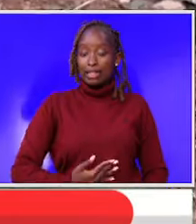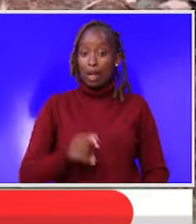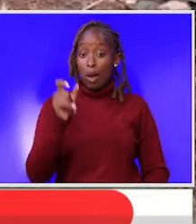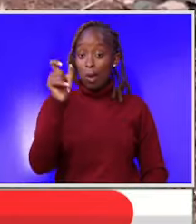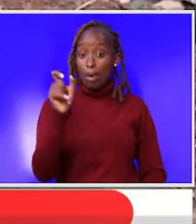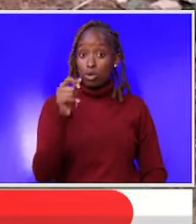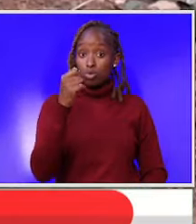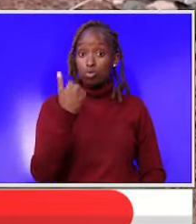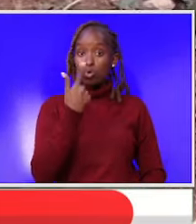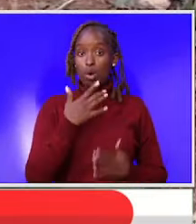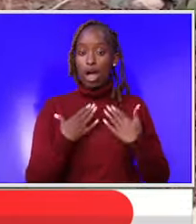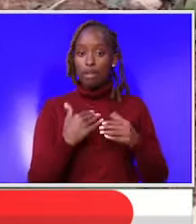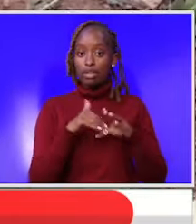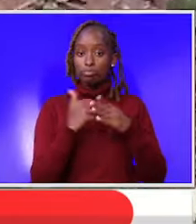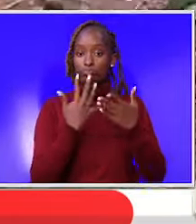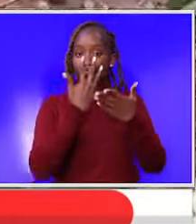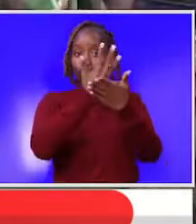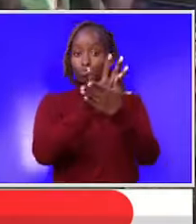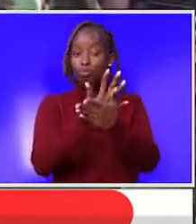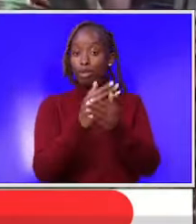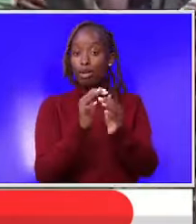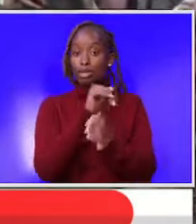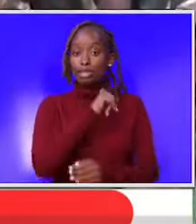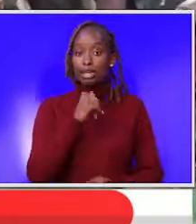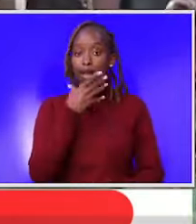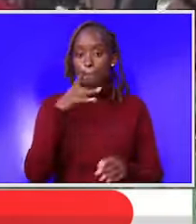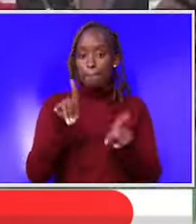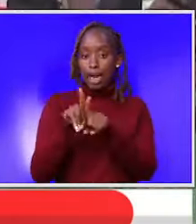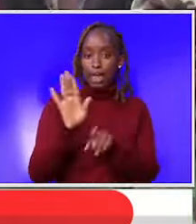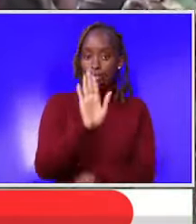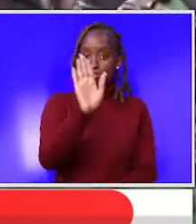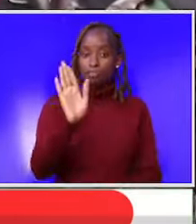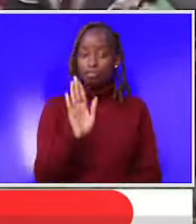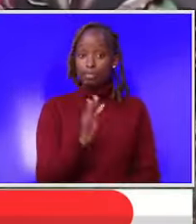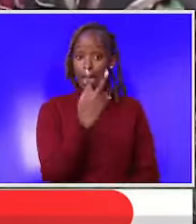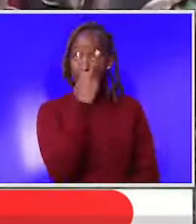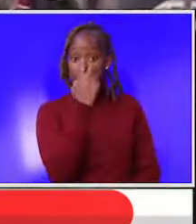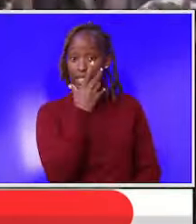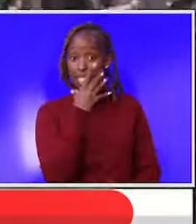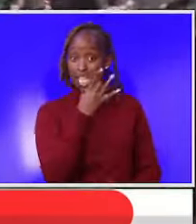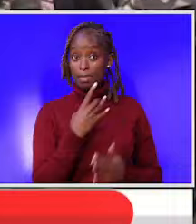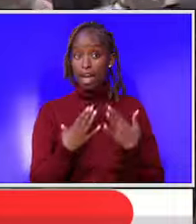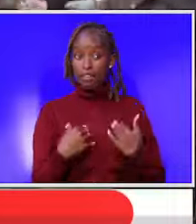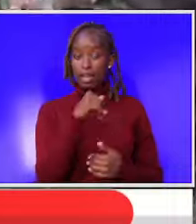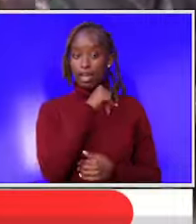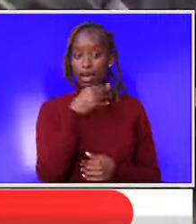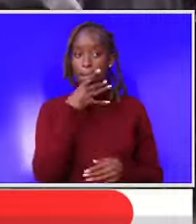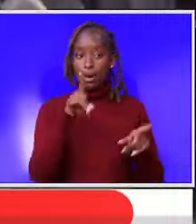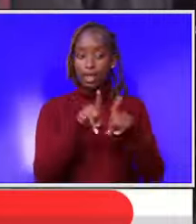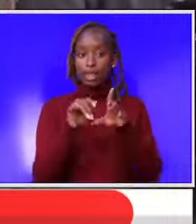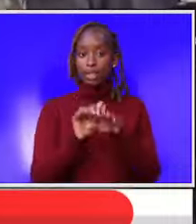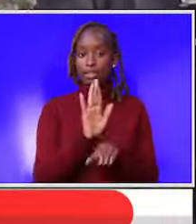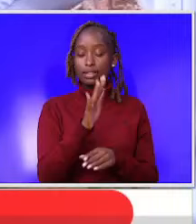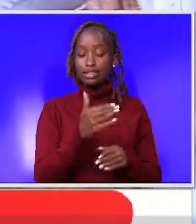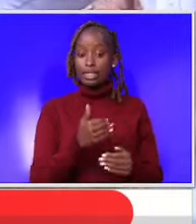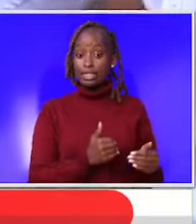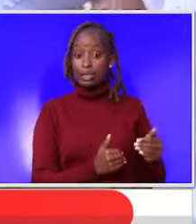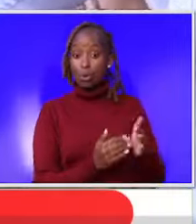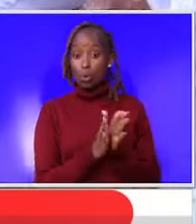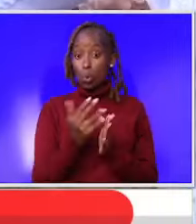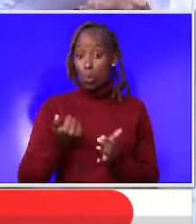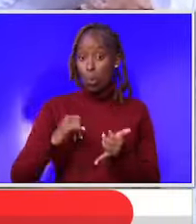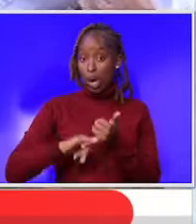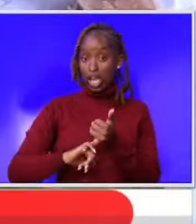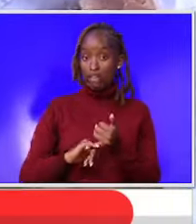in custody for the murder of his brother. The suspect had reportedly killed his brother in cold blood in front of his wife and children. Kuja